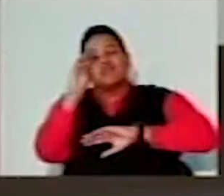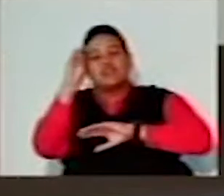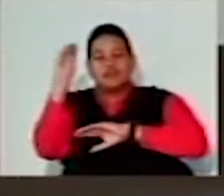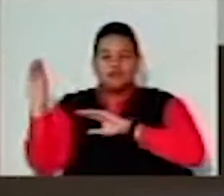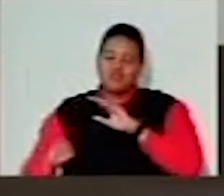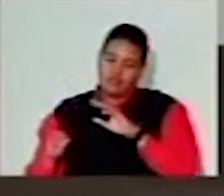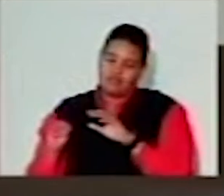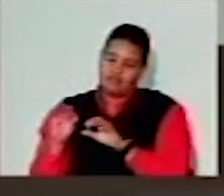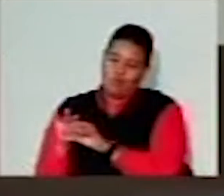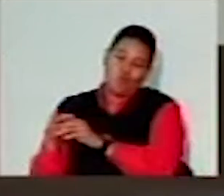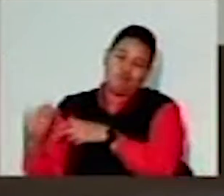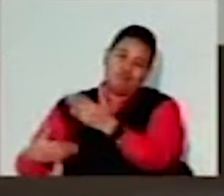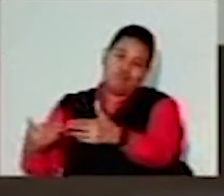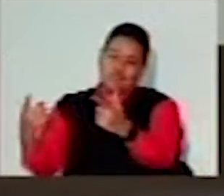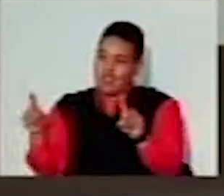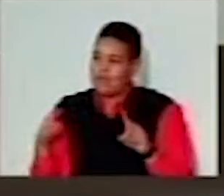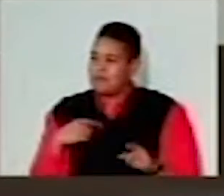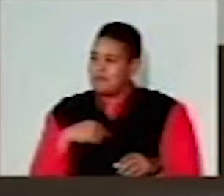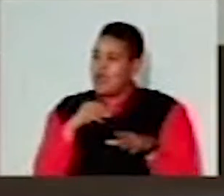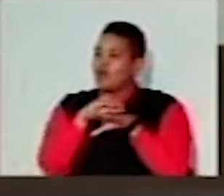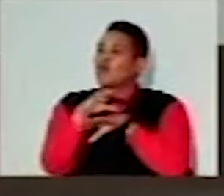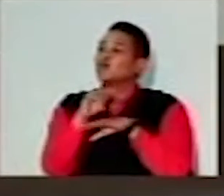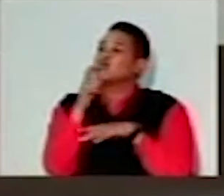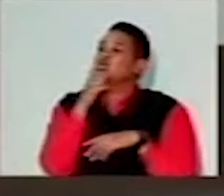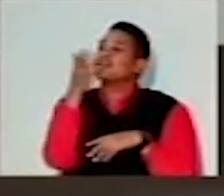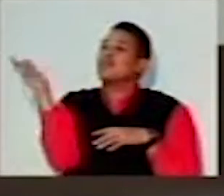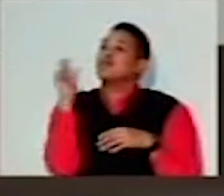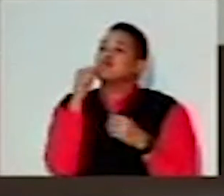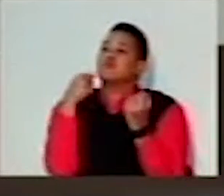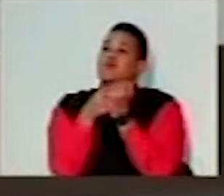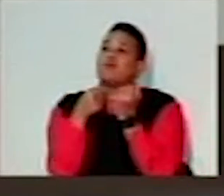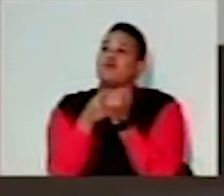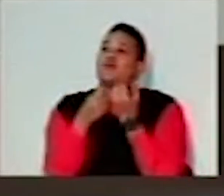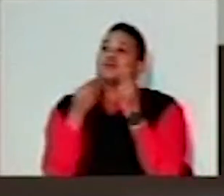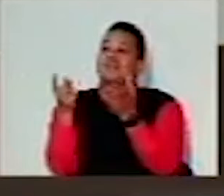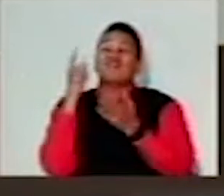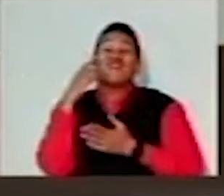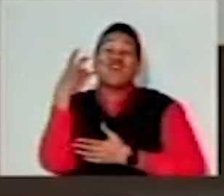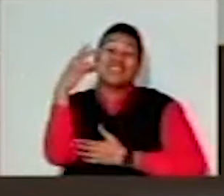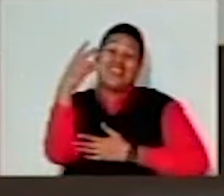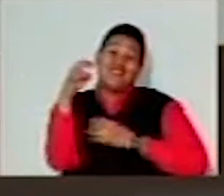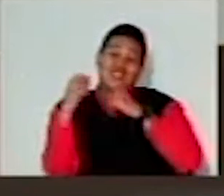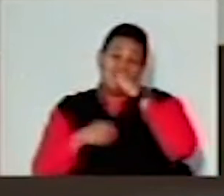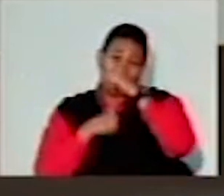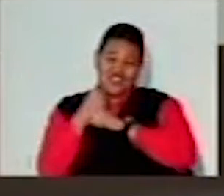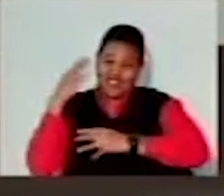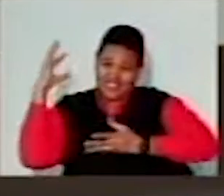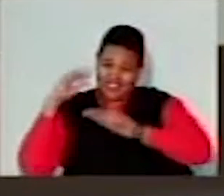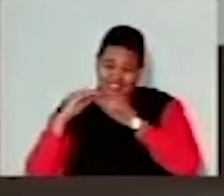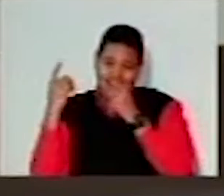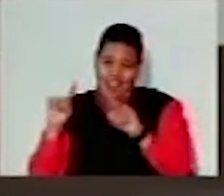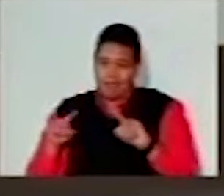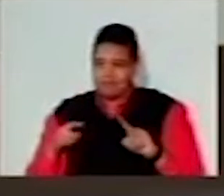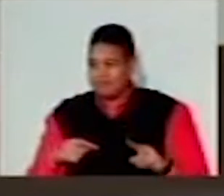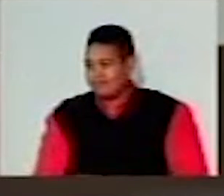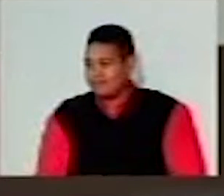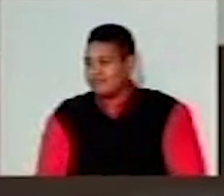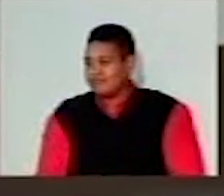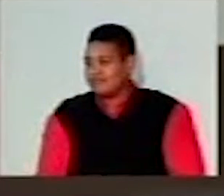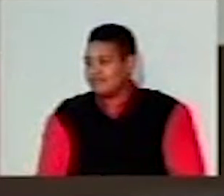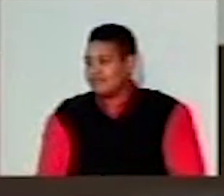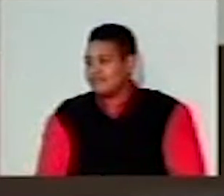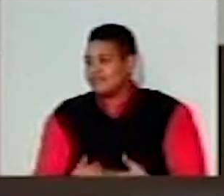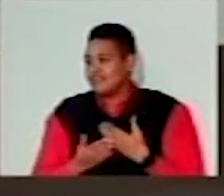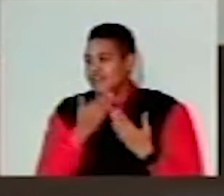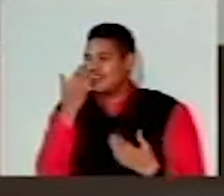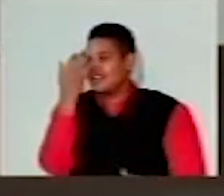My councillors are here who have given me support over the last 17 and more years that I've been, well, almost 20